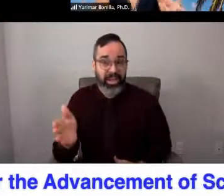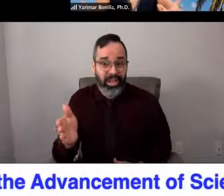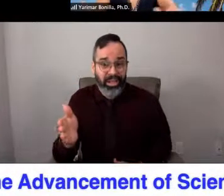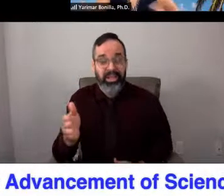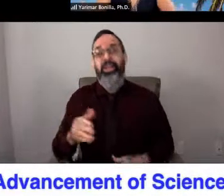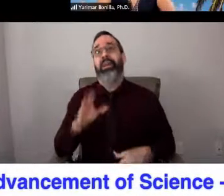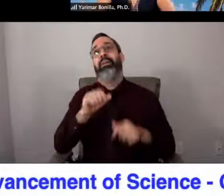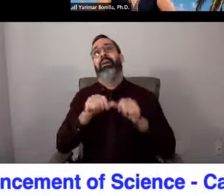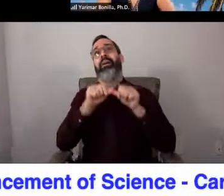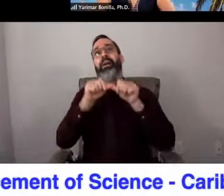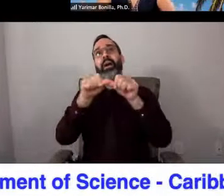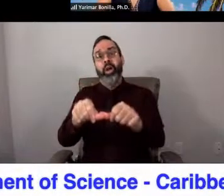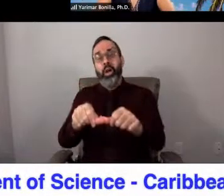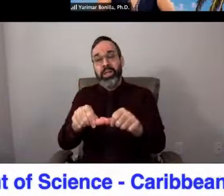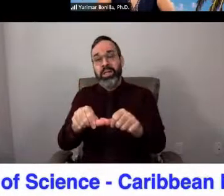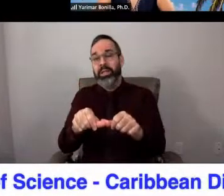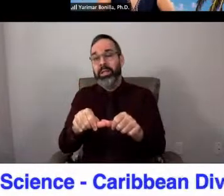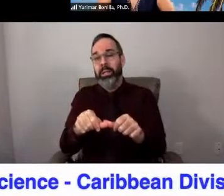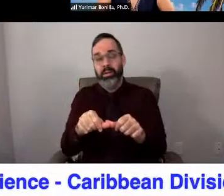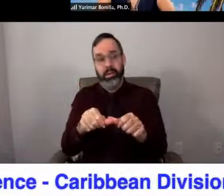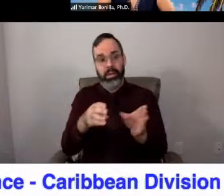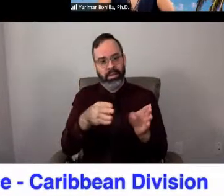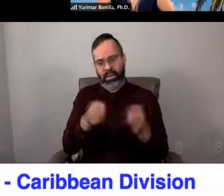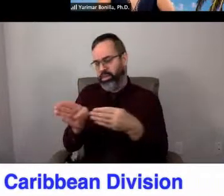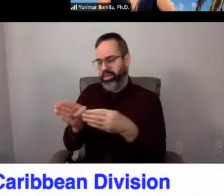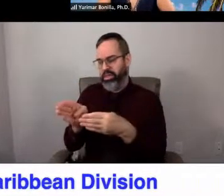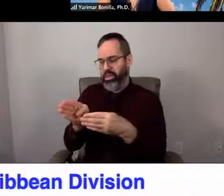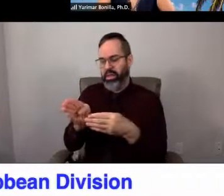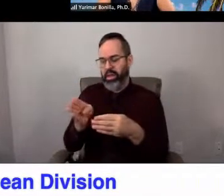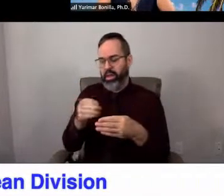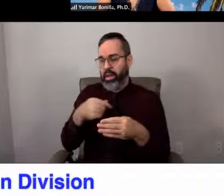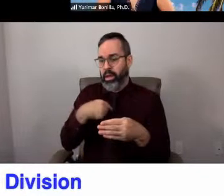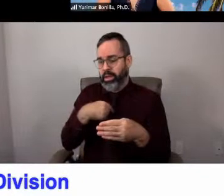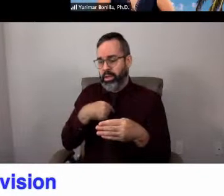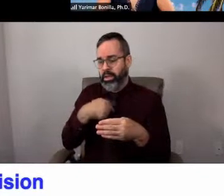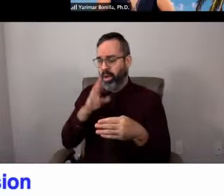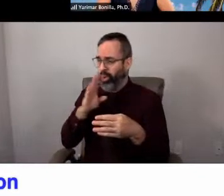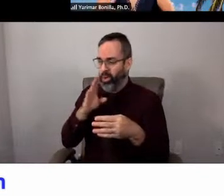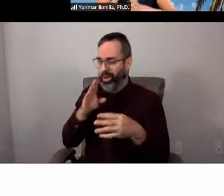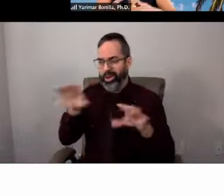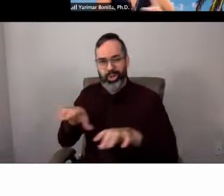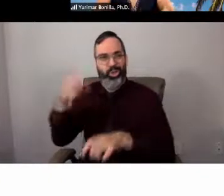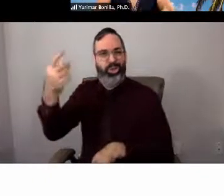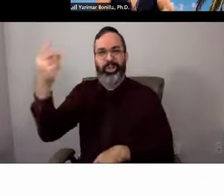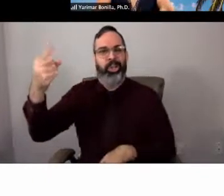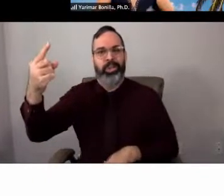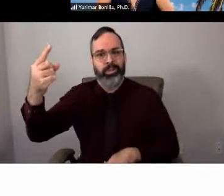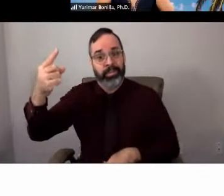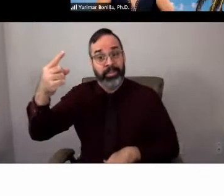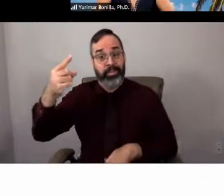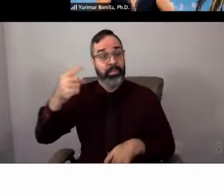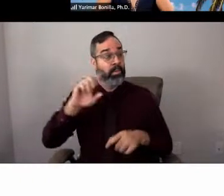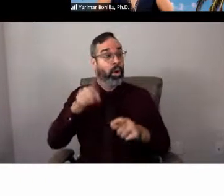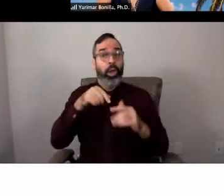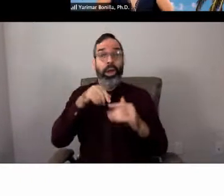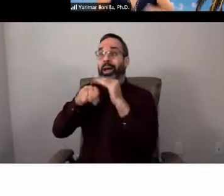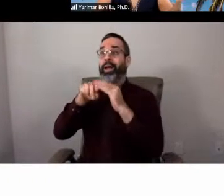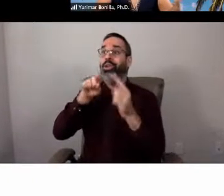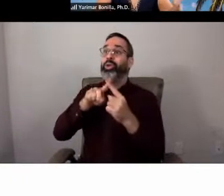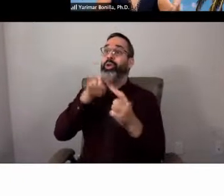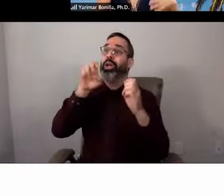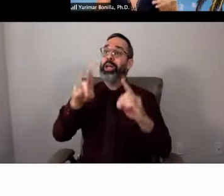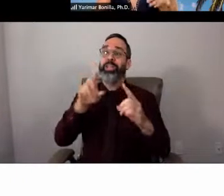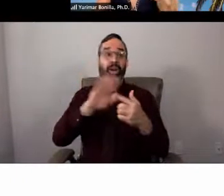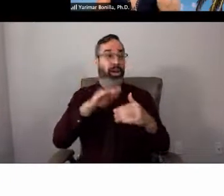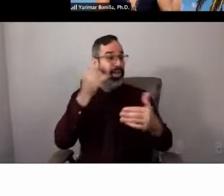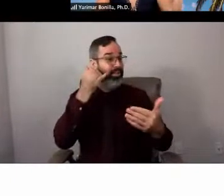continuing on these pathways unless we do something, because if their only access right now to education is on a cell phone, that